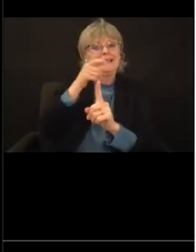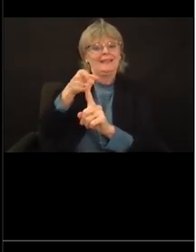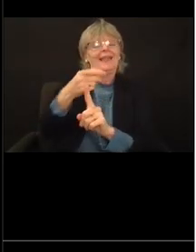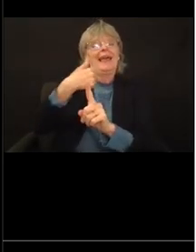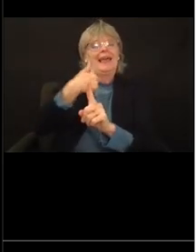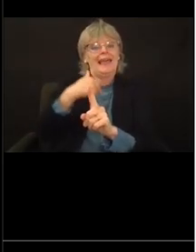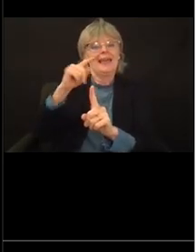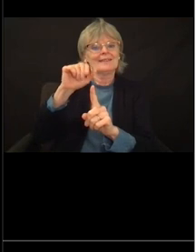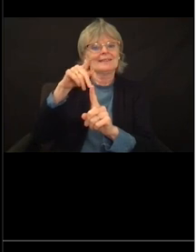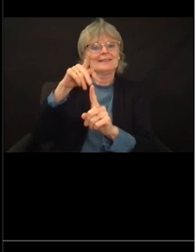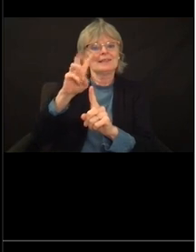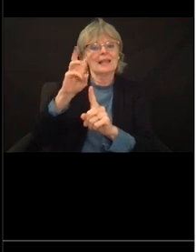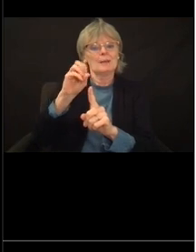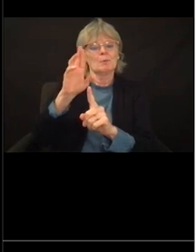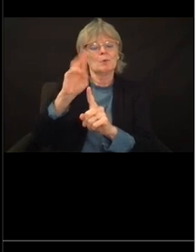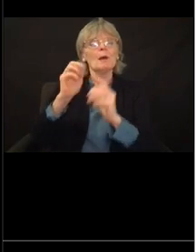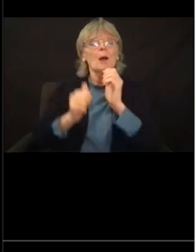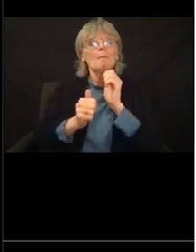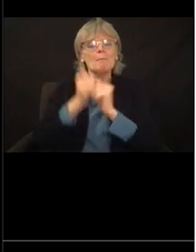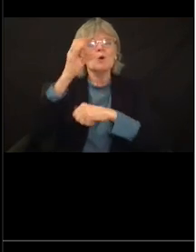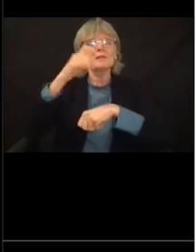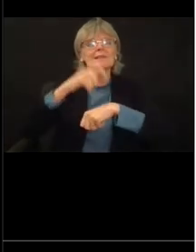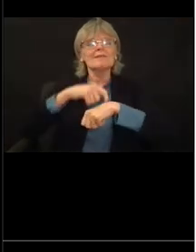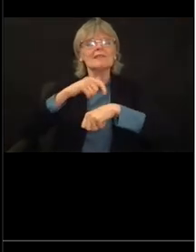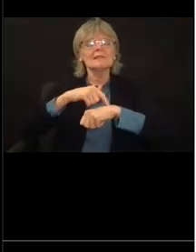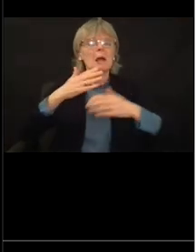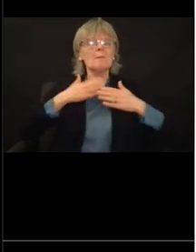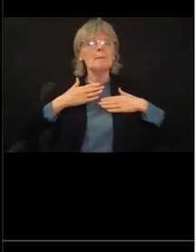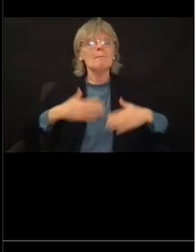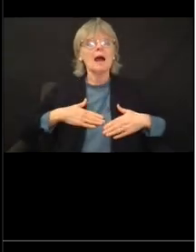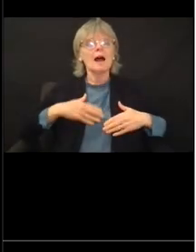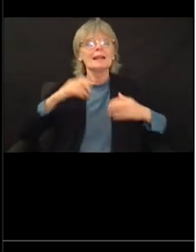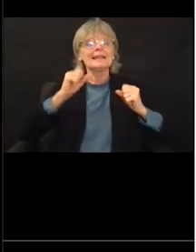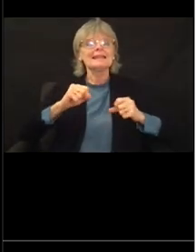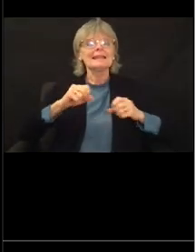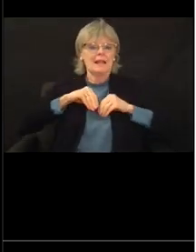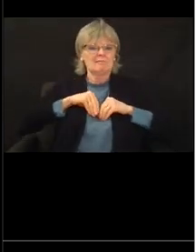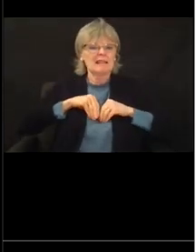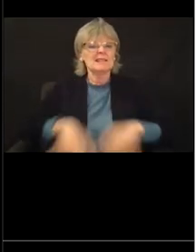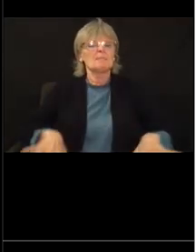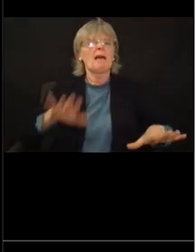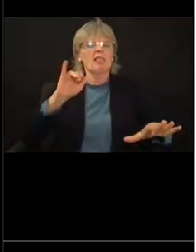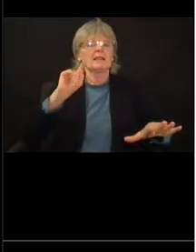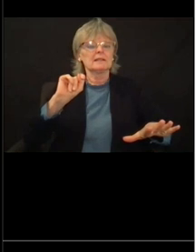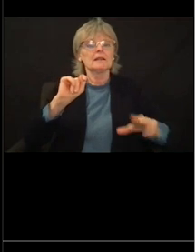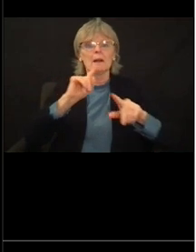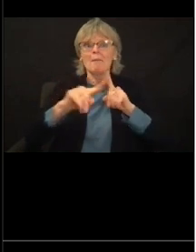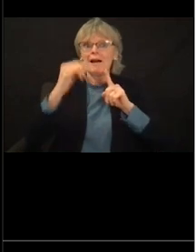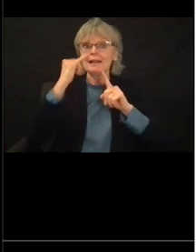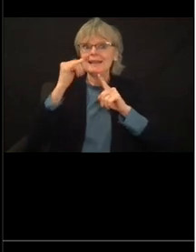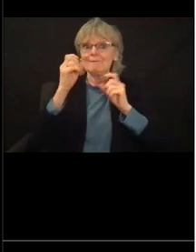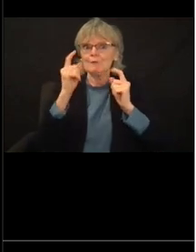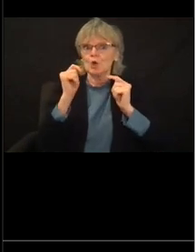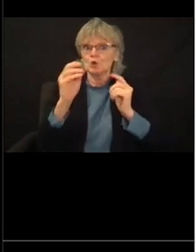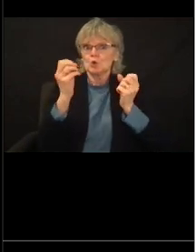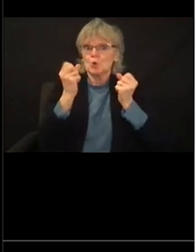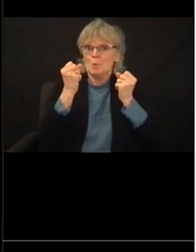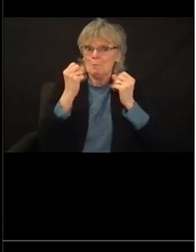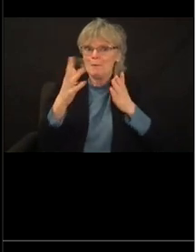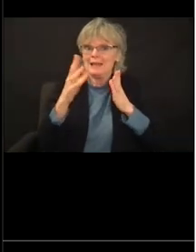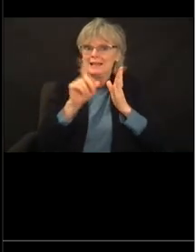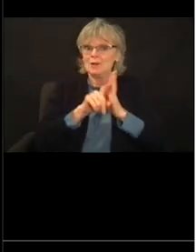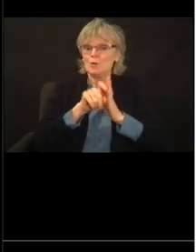rid it on their own. But if they've gotten an accumulation of tapeworms, too many for their body to take care of, that's